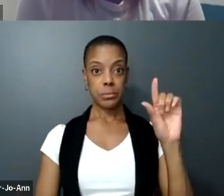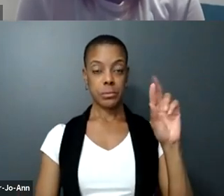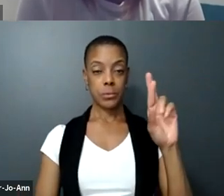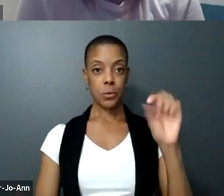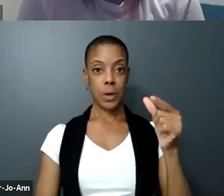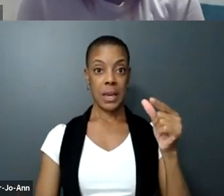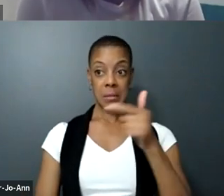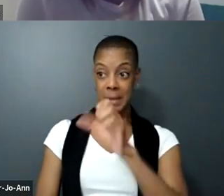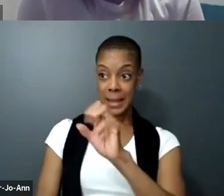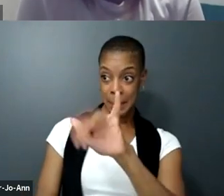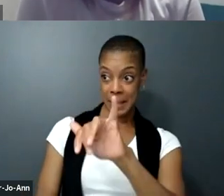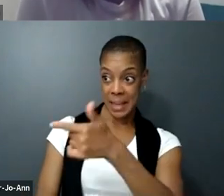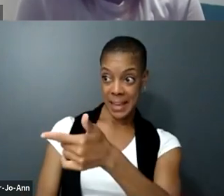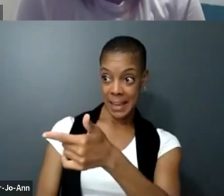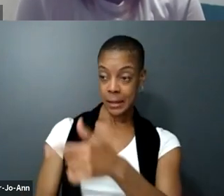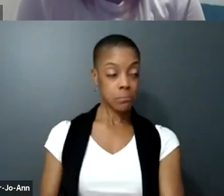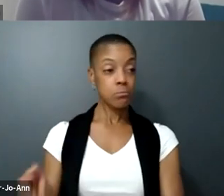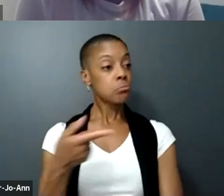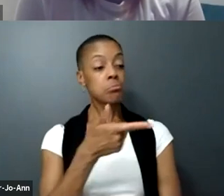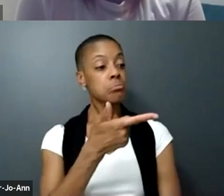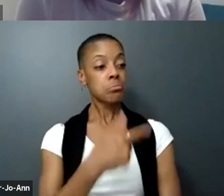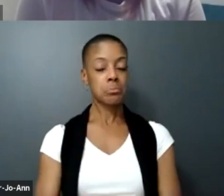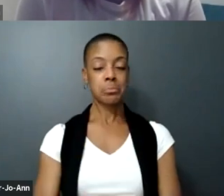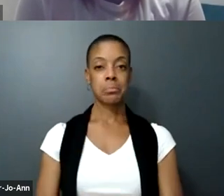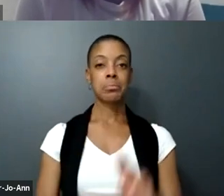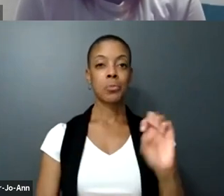Emily, by all means. No, you go ahead. All right.